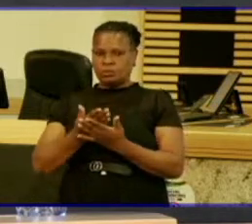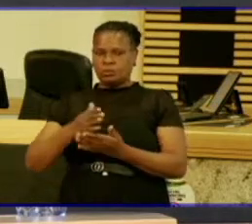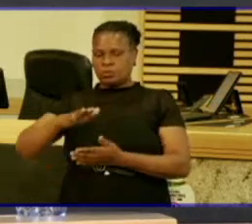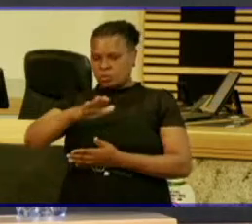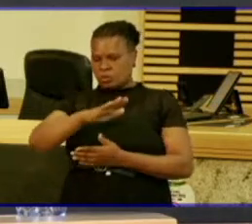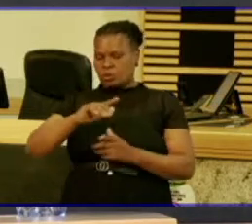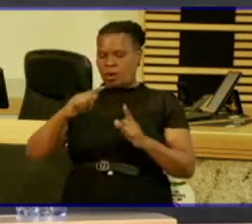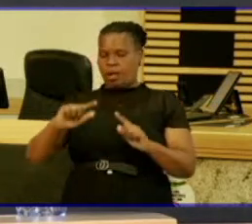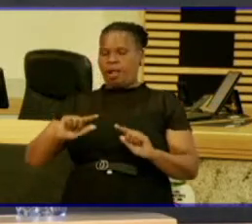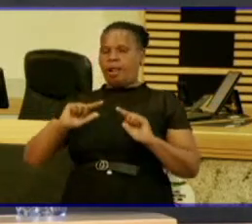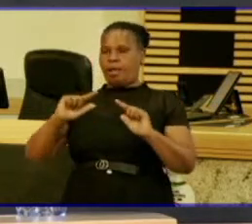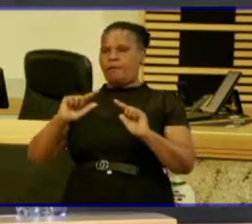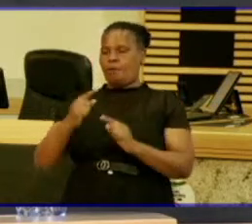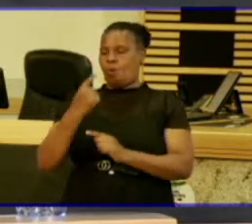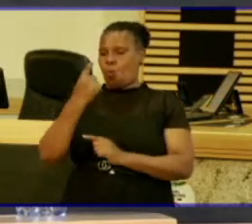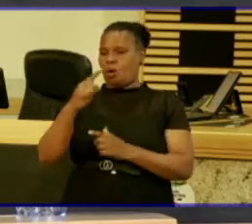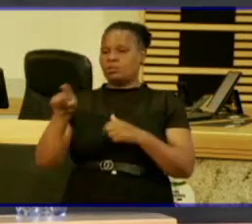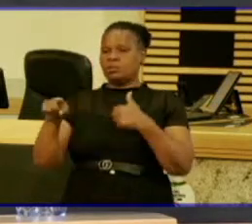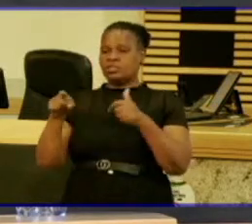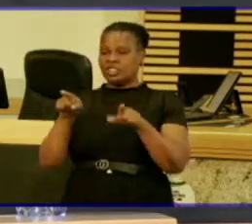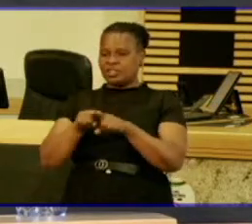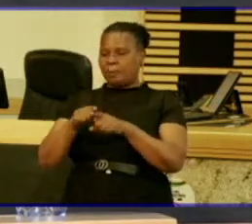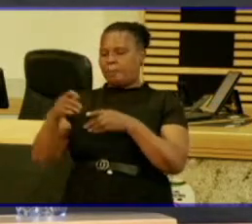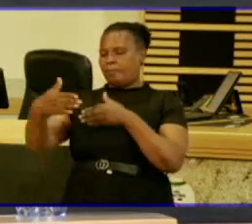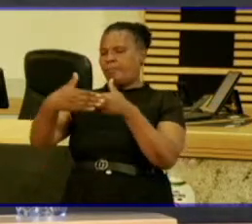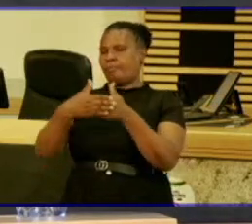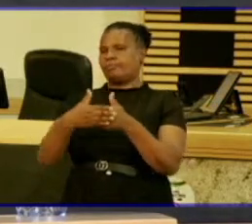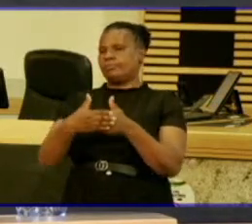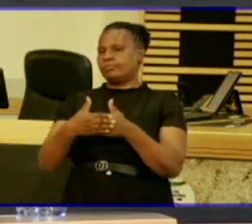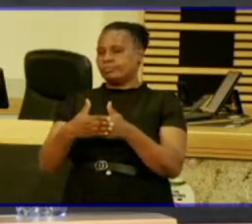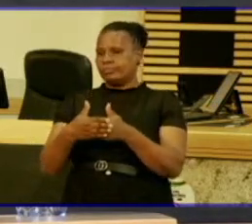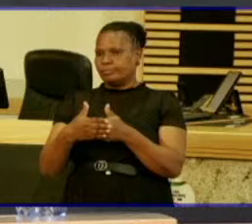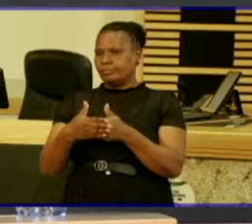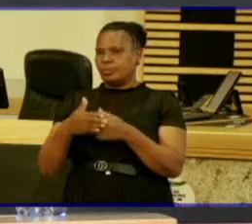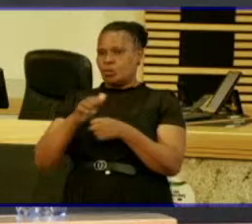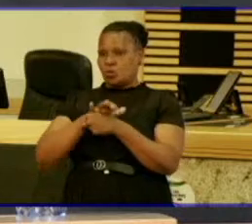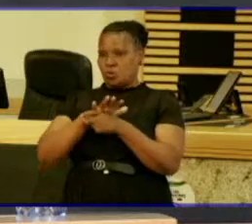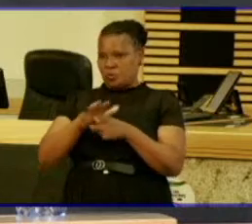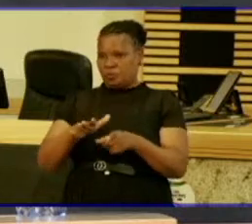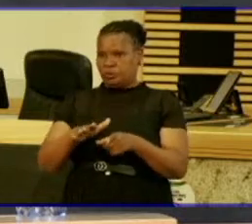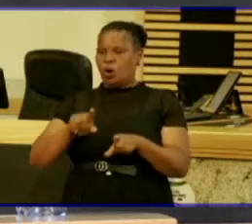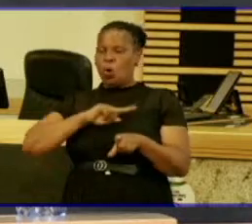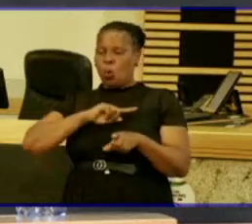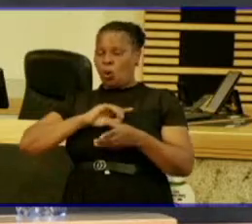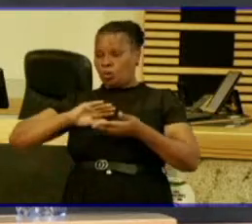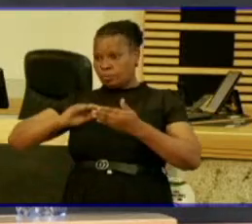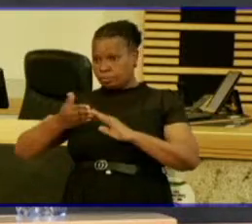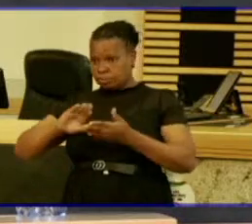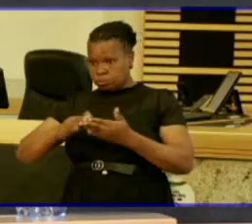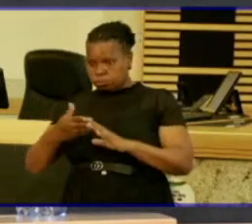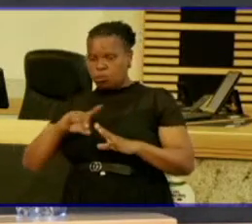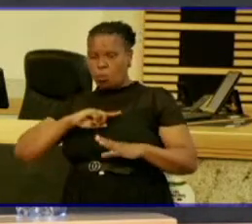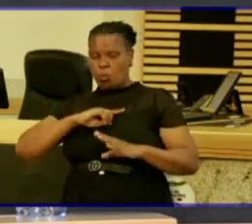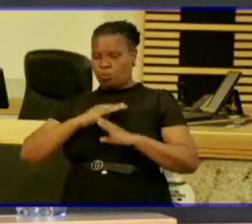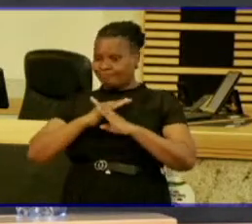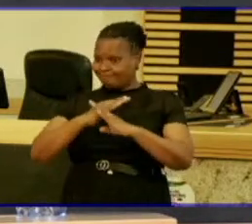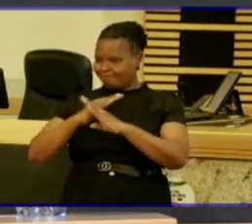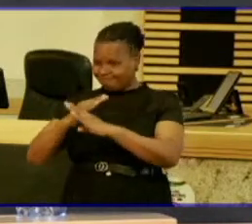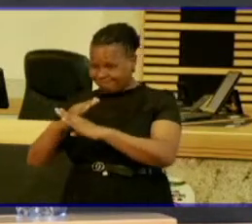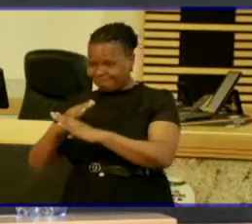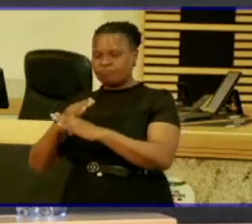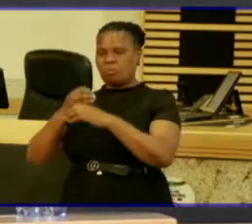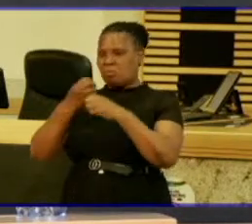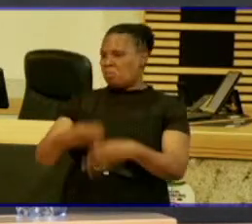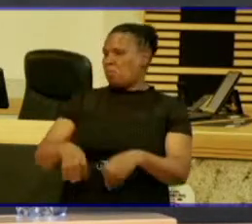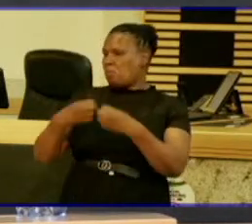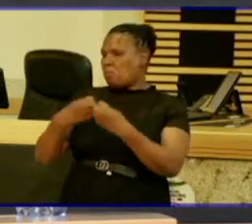one of the national lockdown. Together with our traditional leaders and communities, we were able to prevent loss of lives of